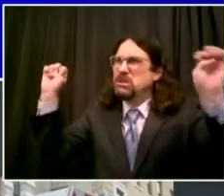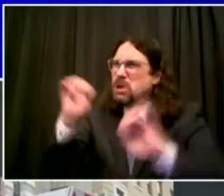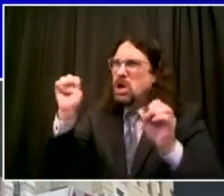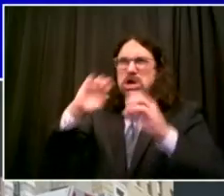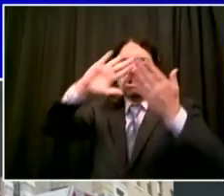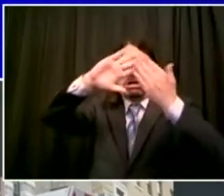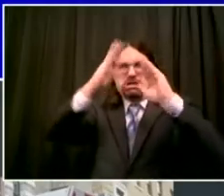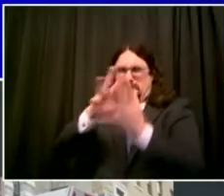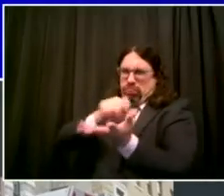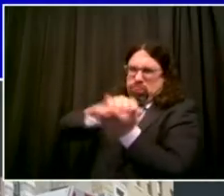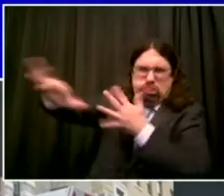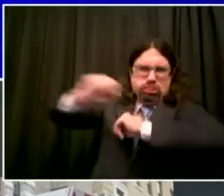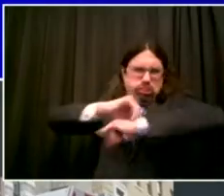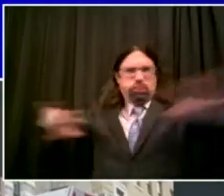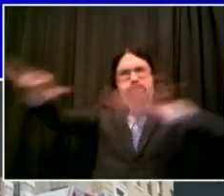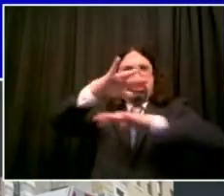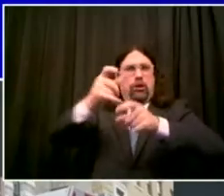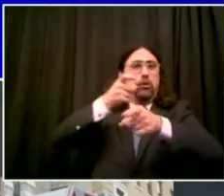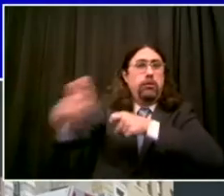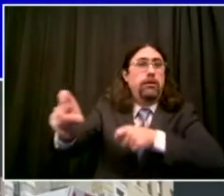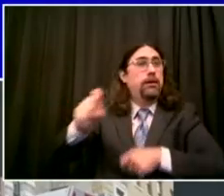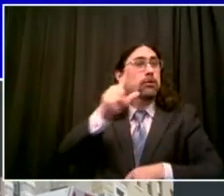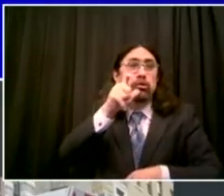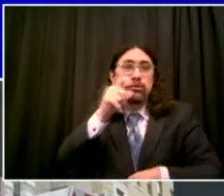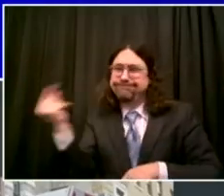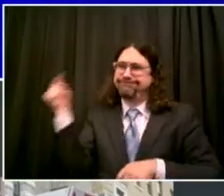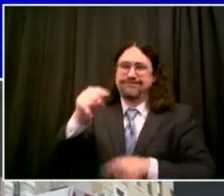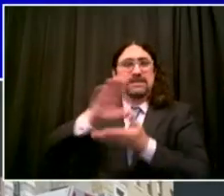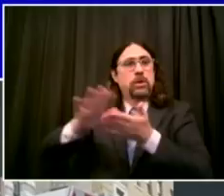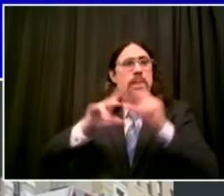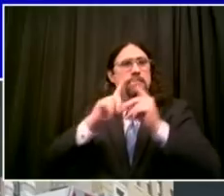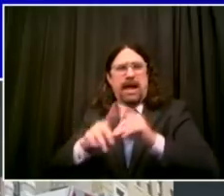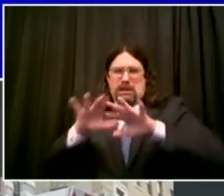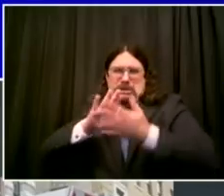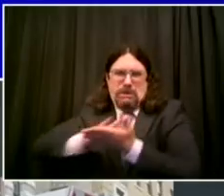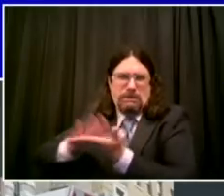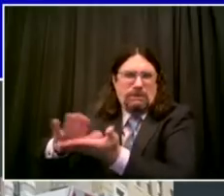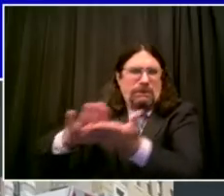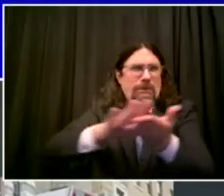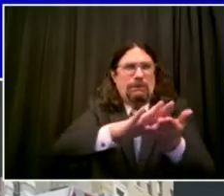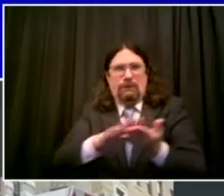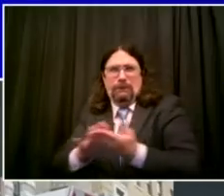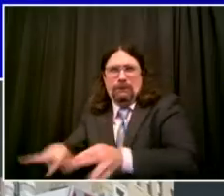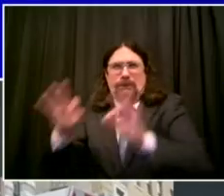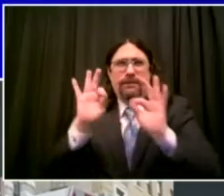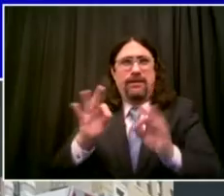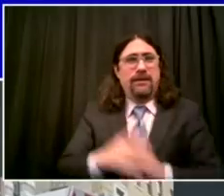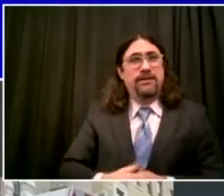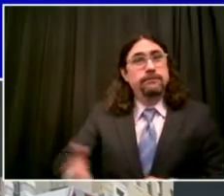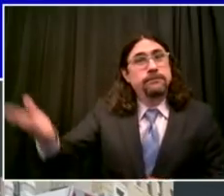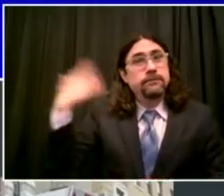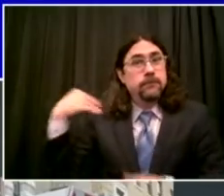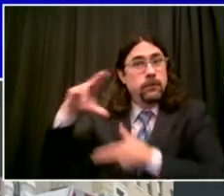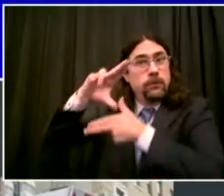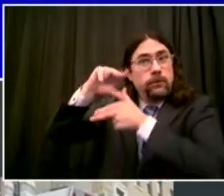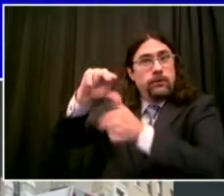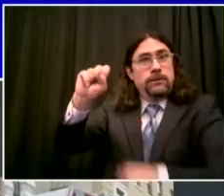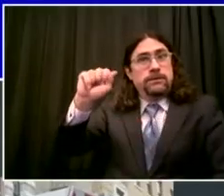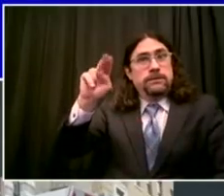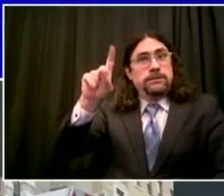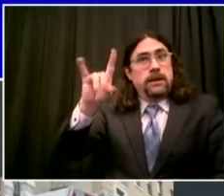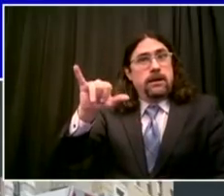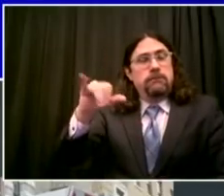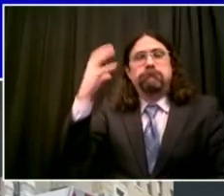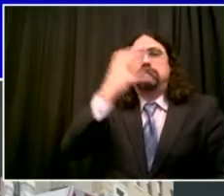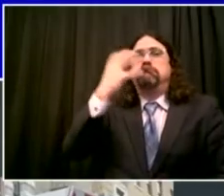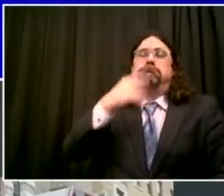Sandy, Hurricane Sandy, so many people just were hoping and praying sanitation would show up to help them take away the things